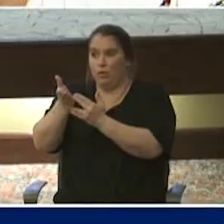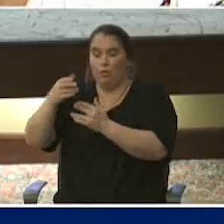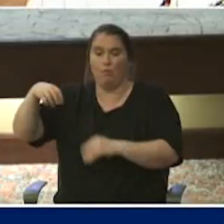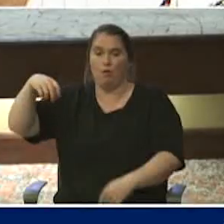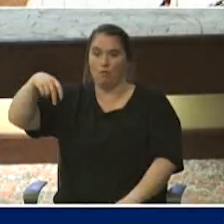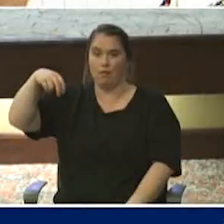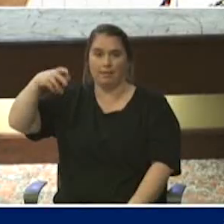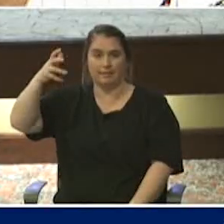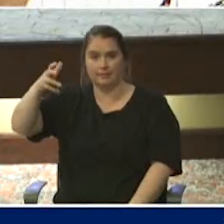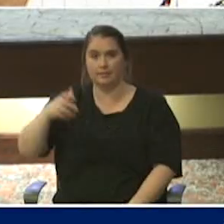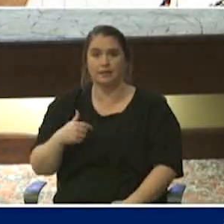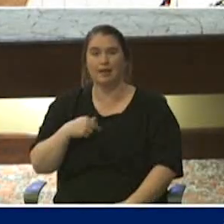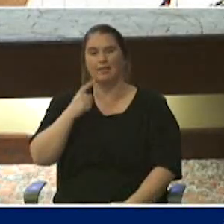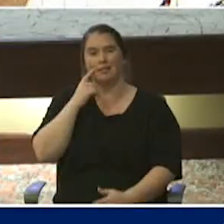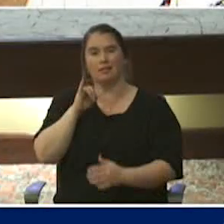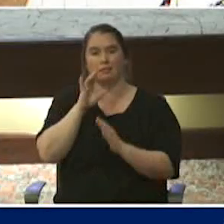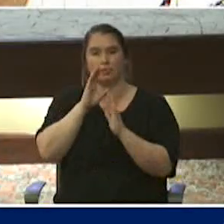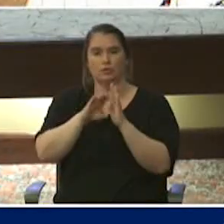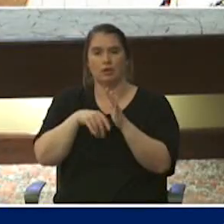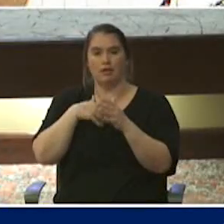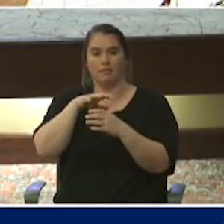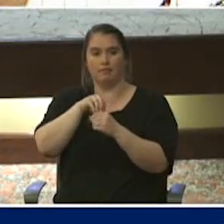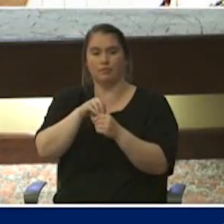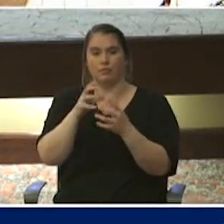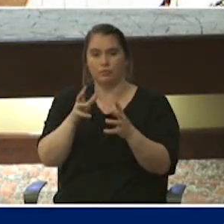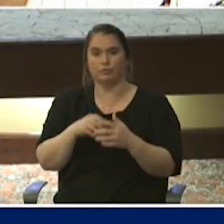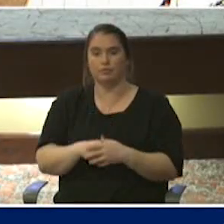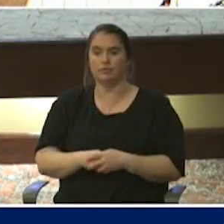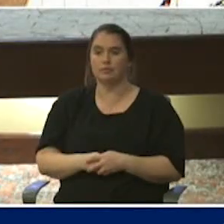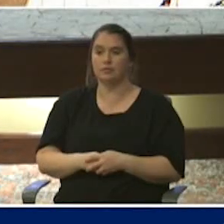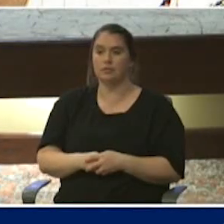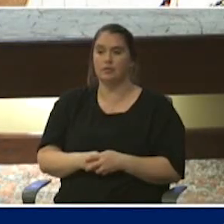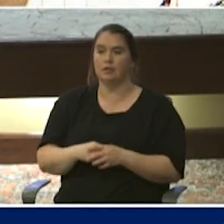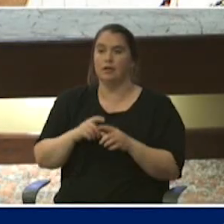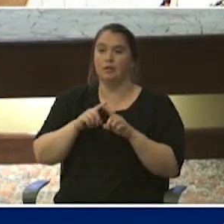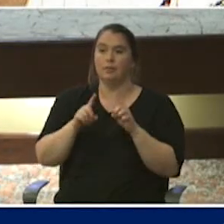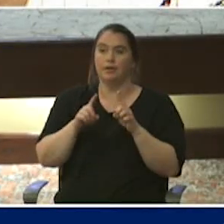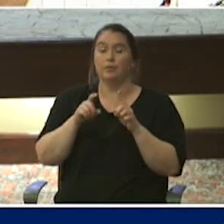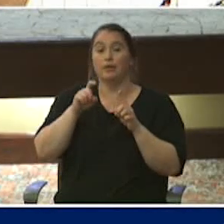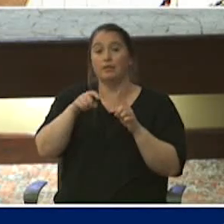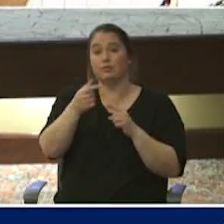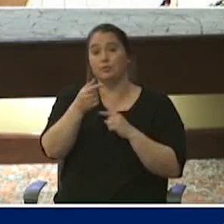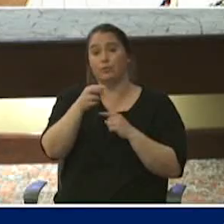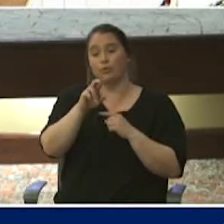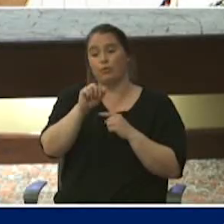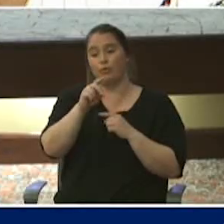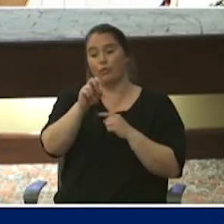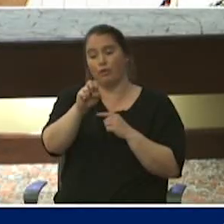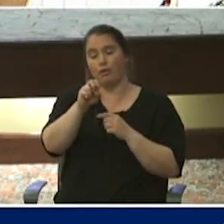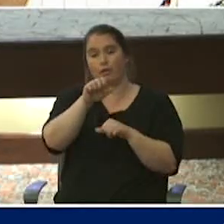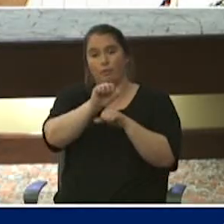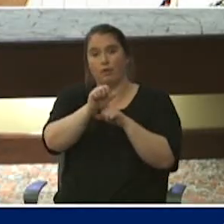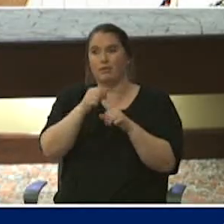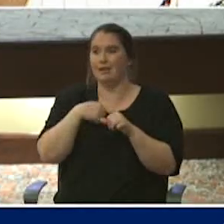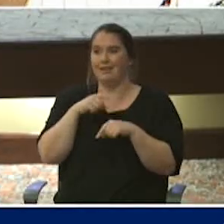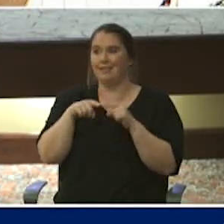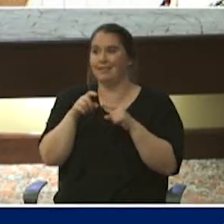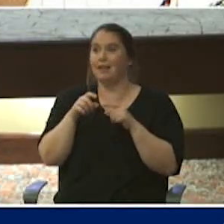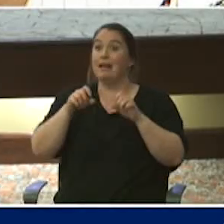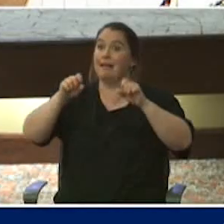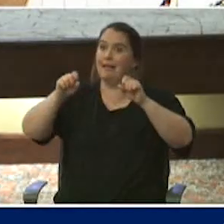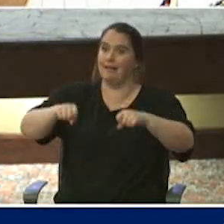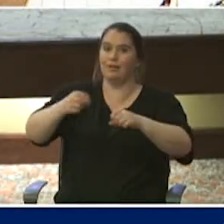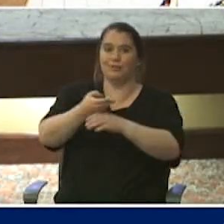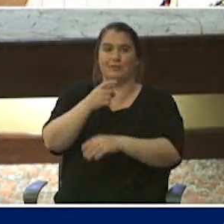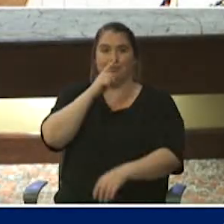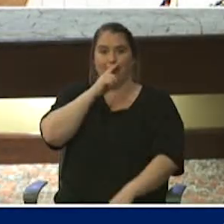had that picture there. So we would have to do some regrading work. Oh, I can use a mouse. Okay, so you'd have to do some